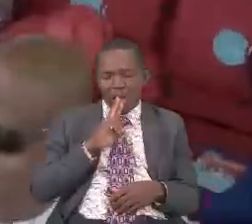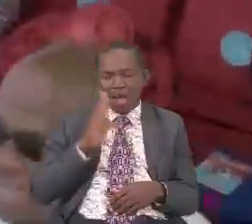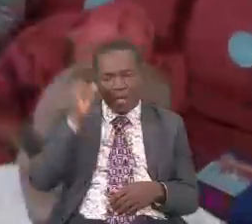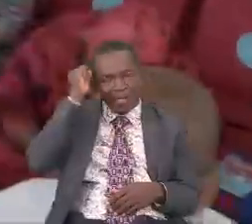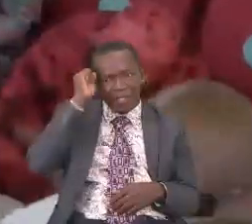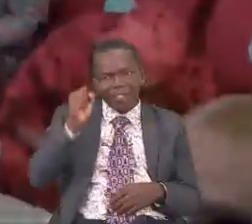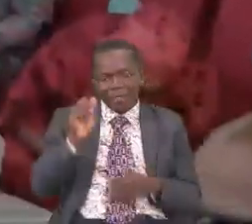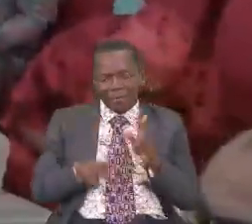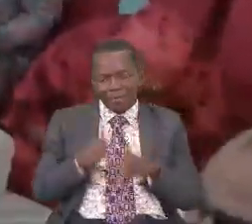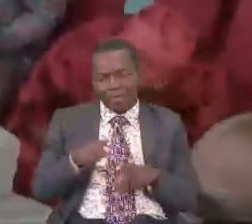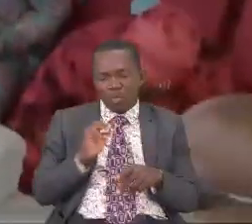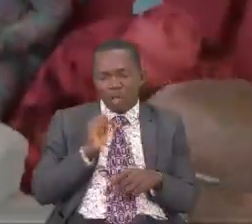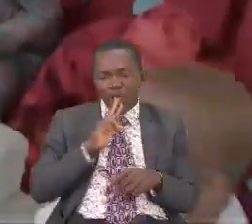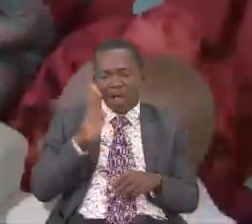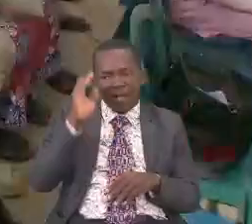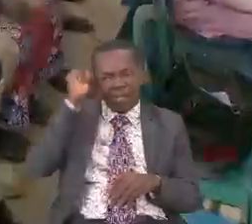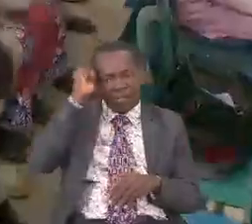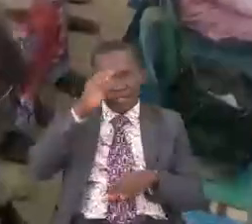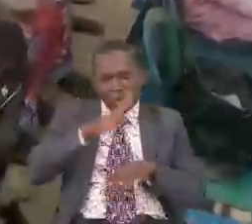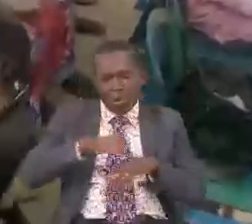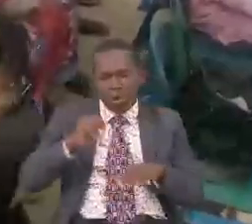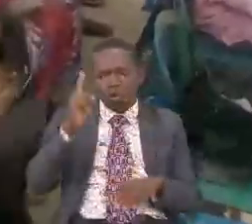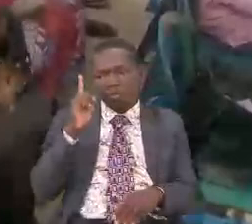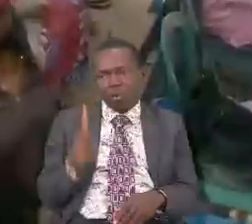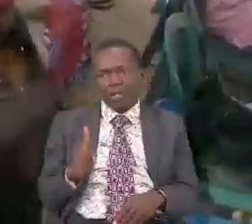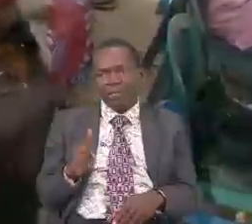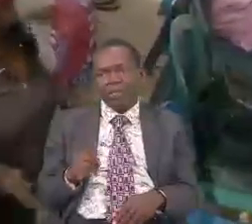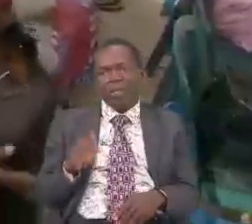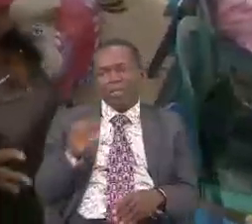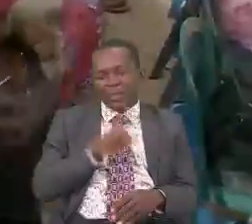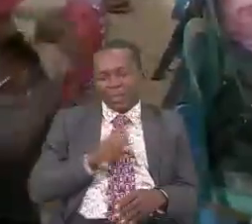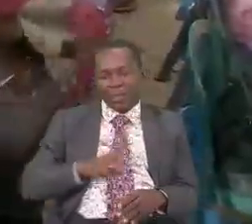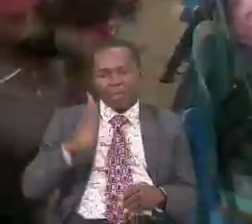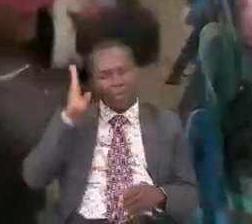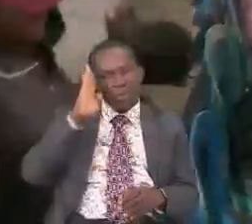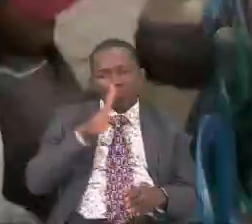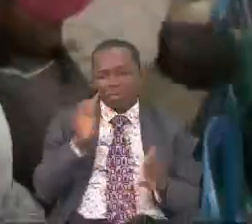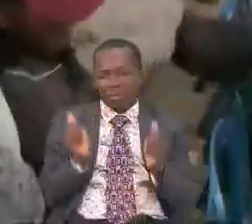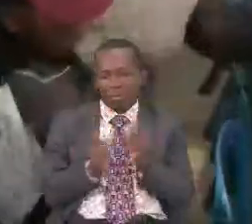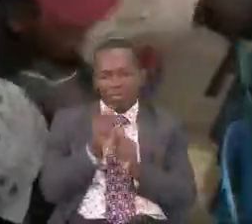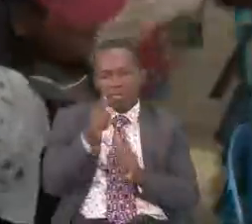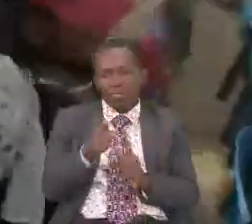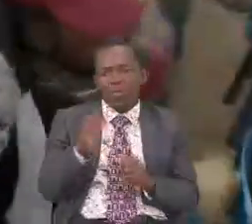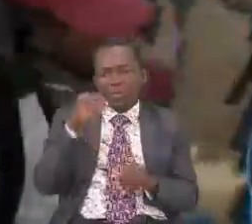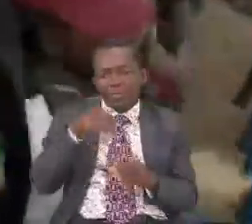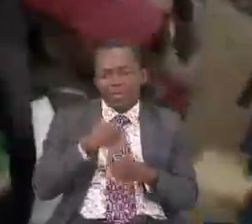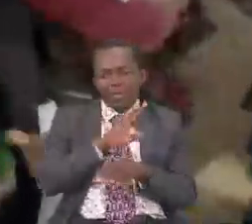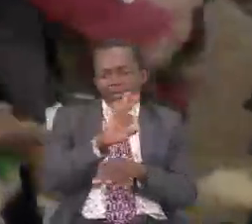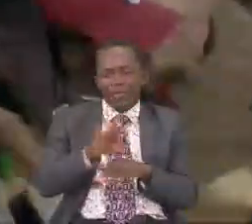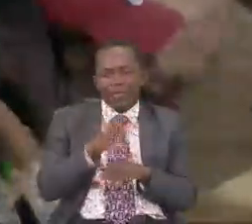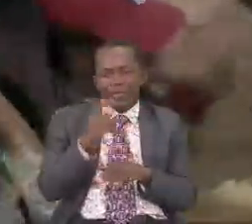ones and the Lord will be with you in the on the field of Ministry they will not disappoint